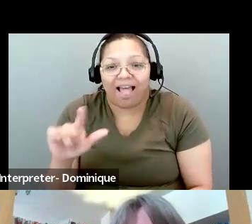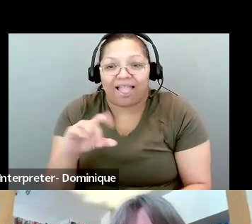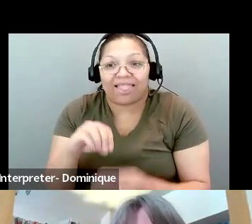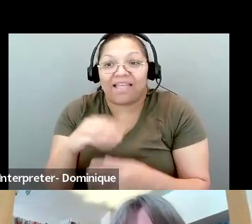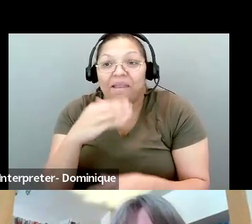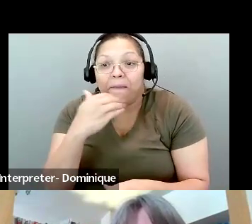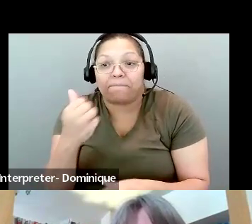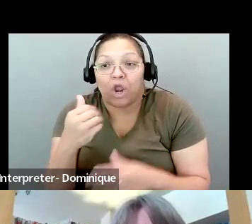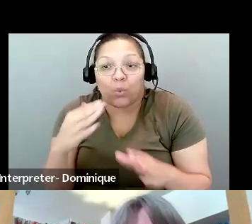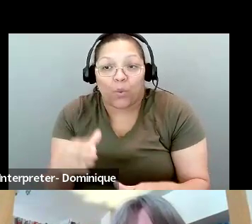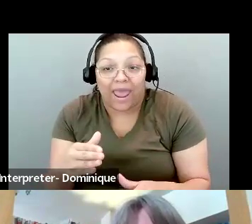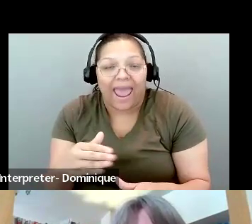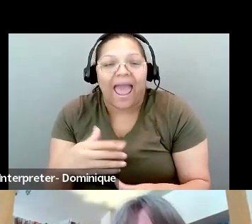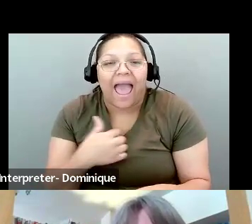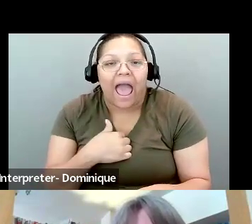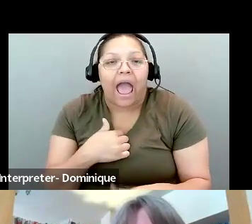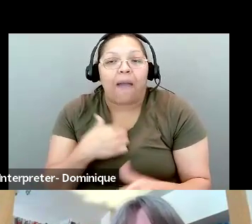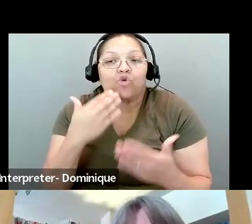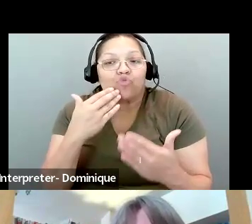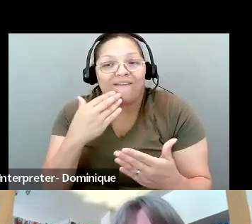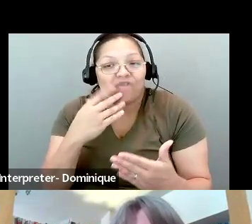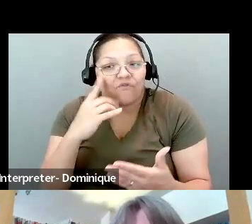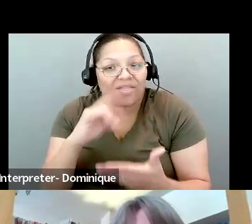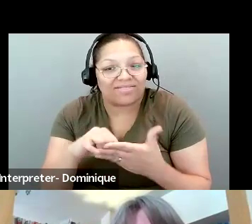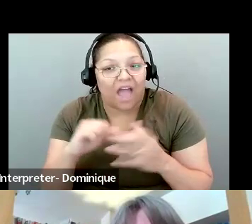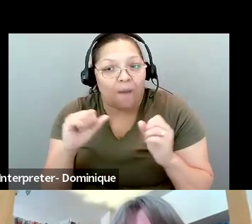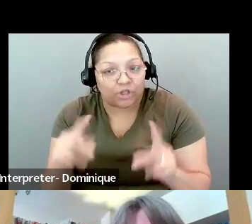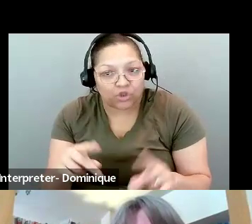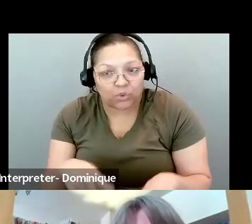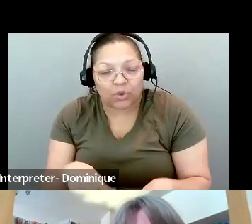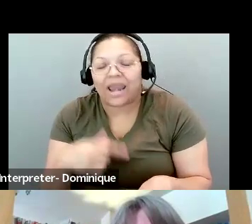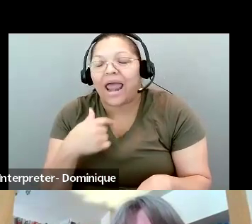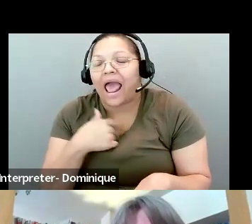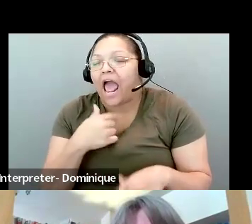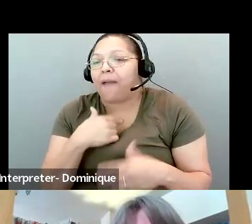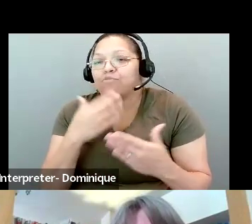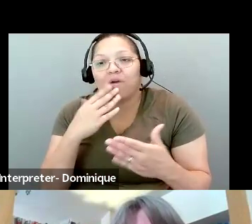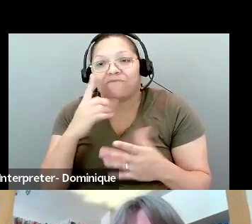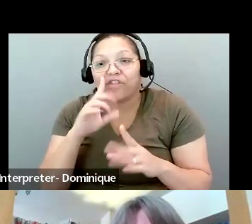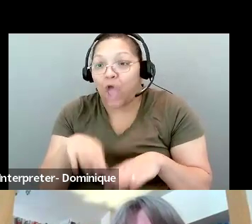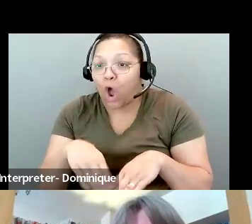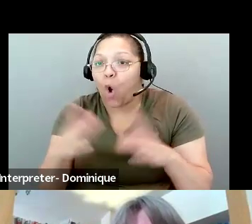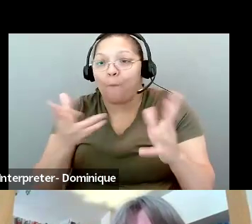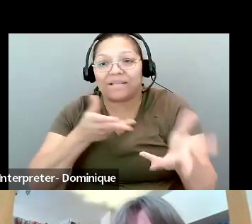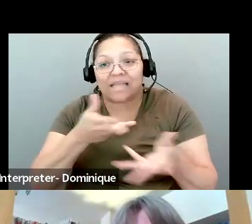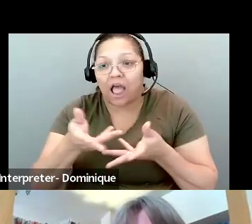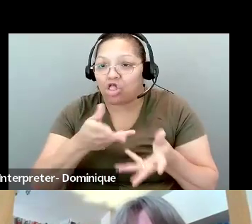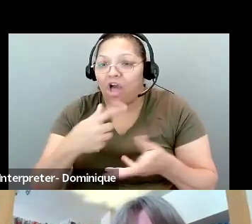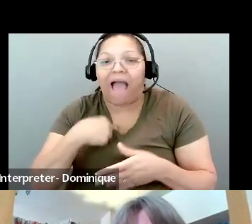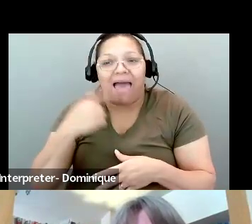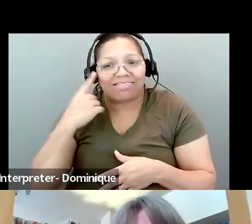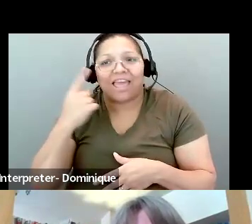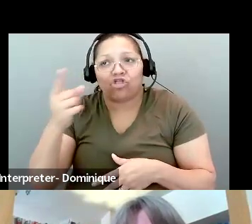way. So, I'm grateful for that opportunity, for that open dialogue. And I do think that they're responsive.